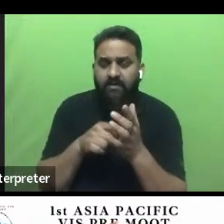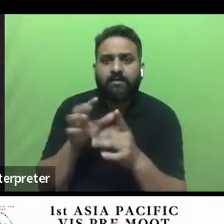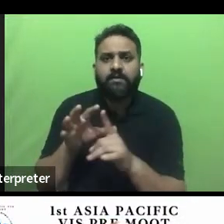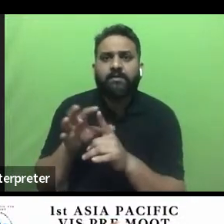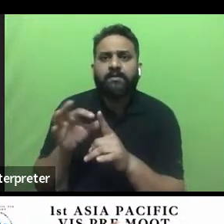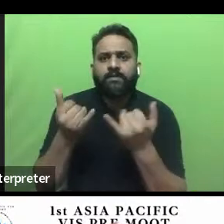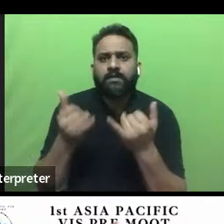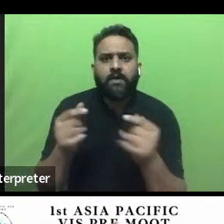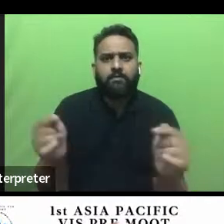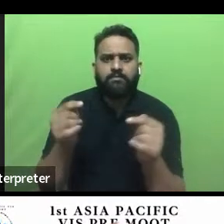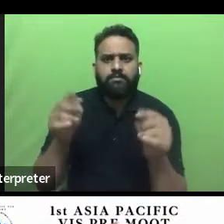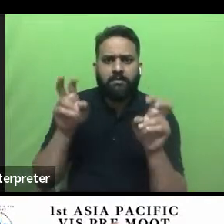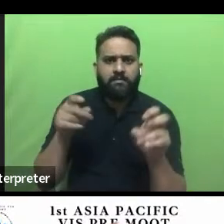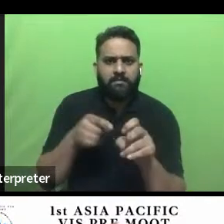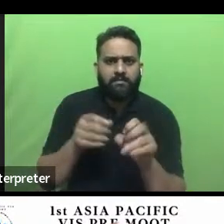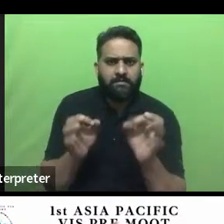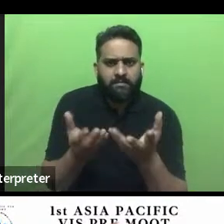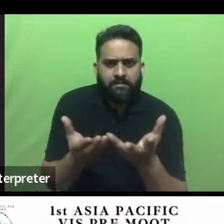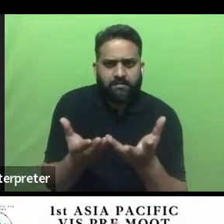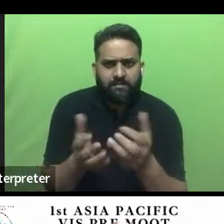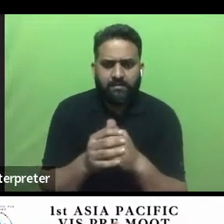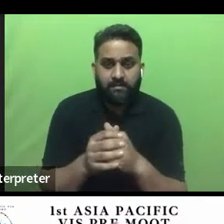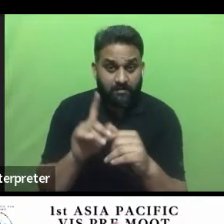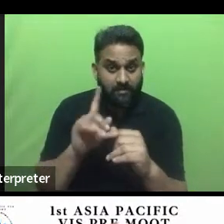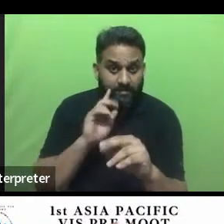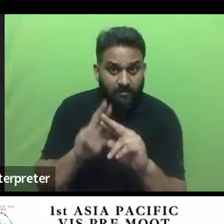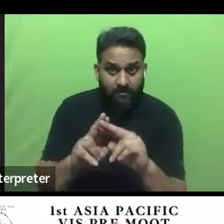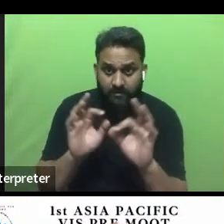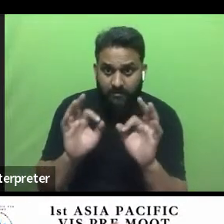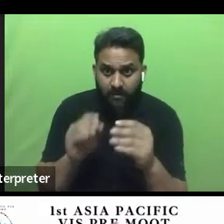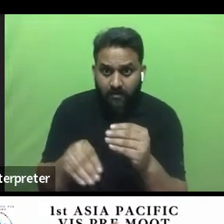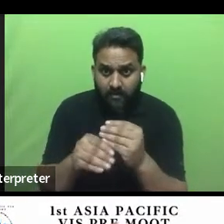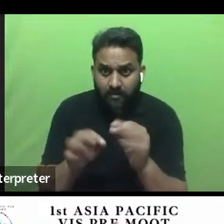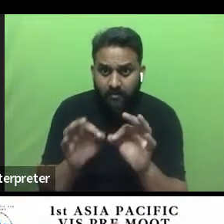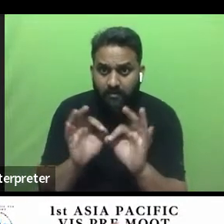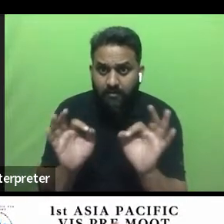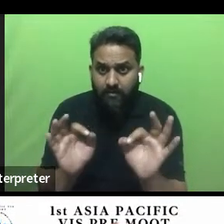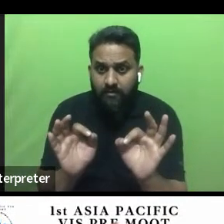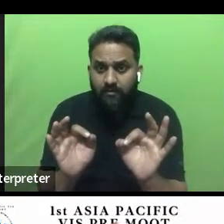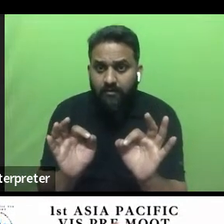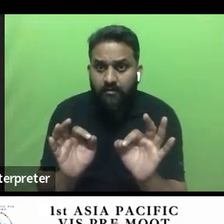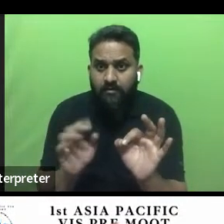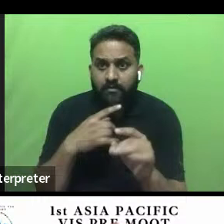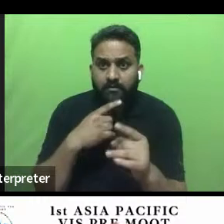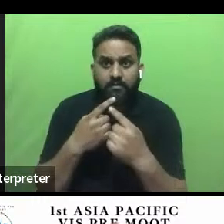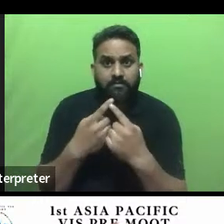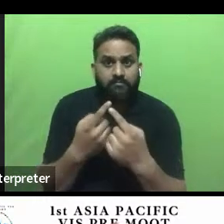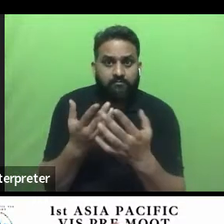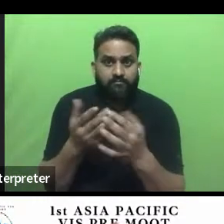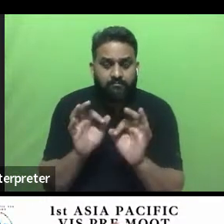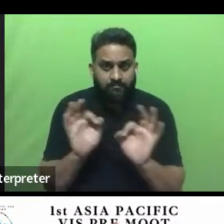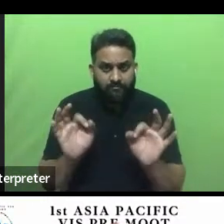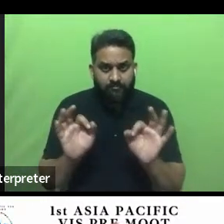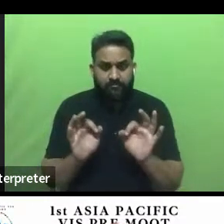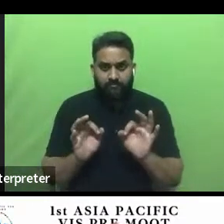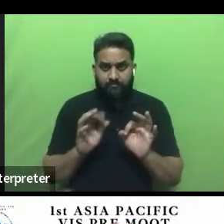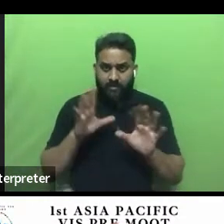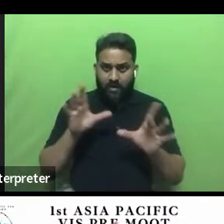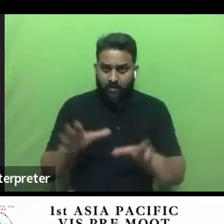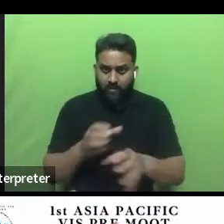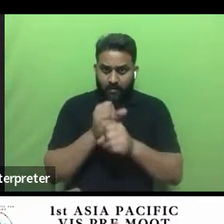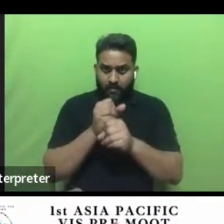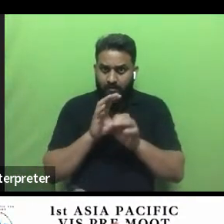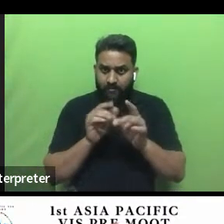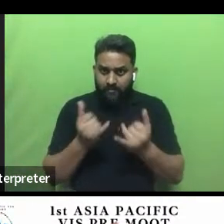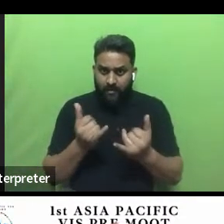dispute. If I can be of no further assistance to the tribunal, if I may conclude and summarize